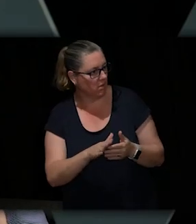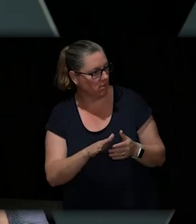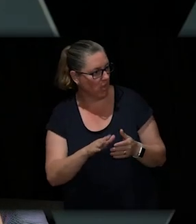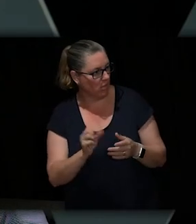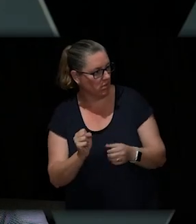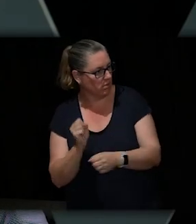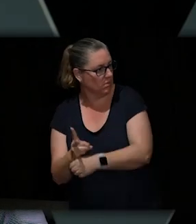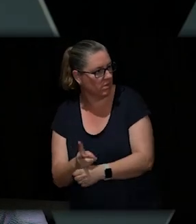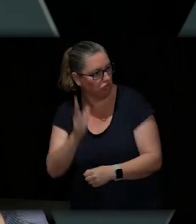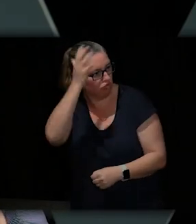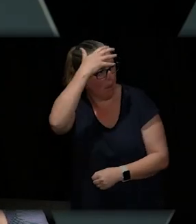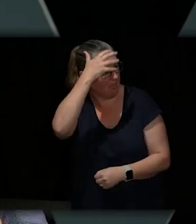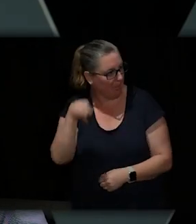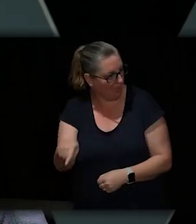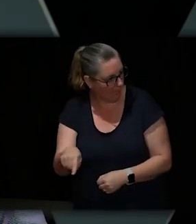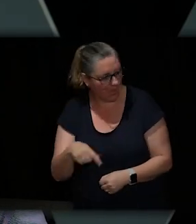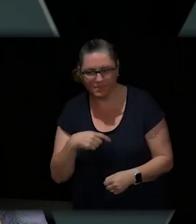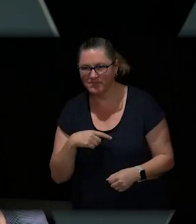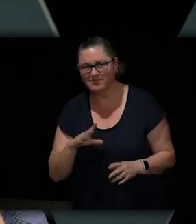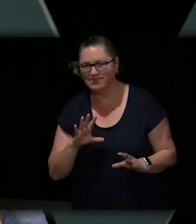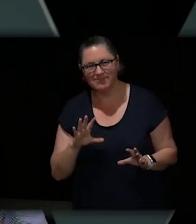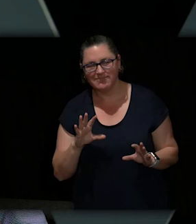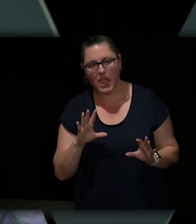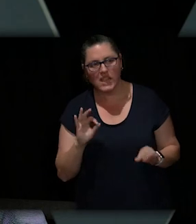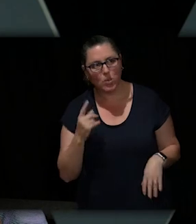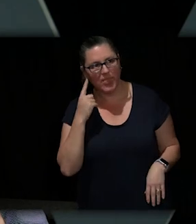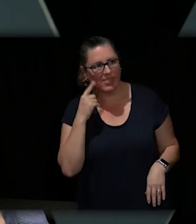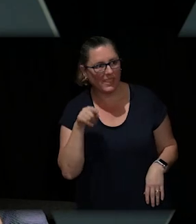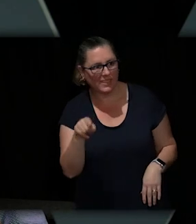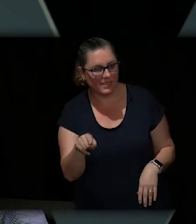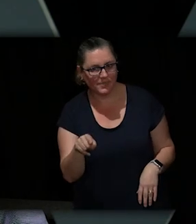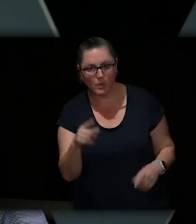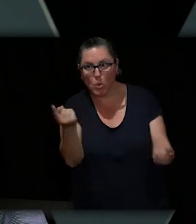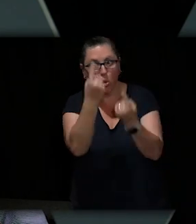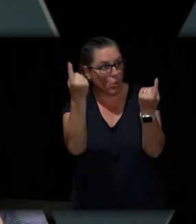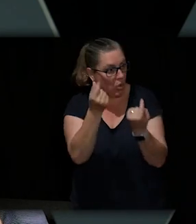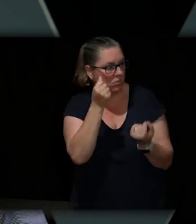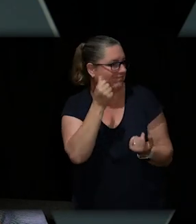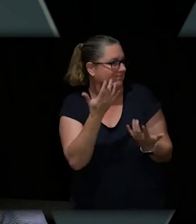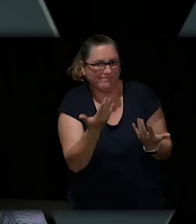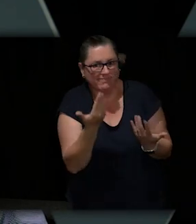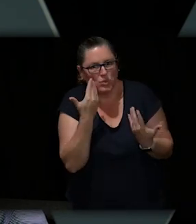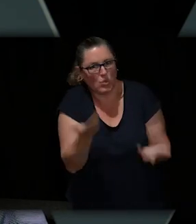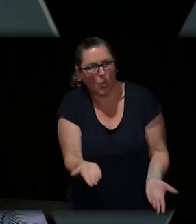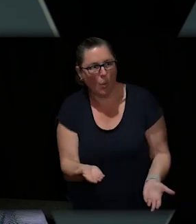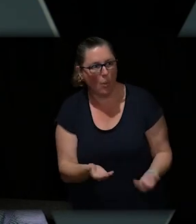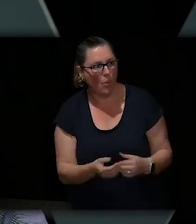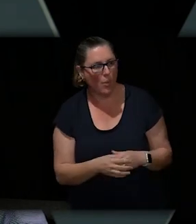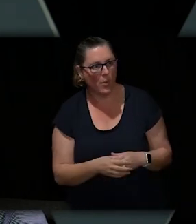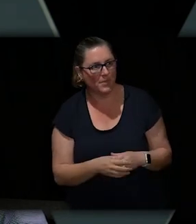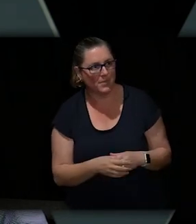Yeah, I don't think that person, it's not apparent who that person is. No one has really sort